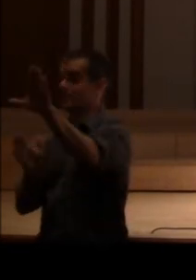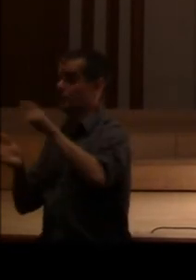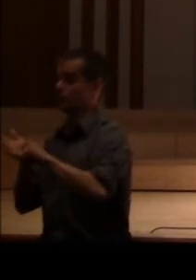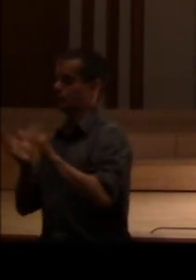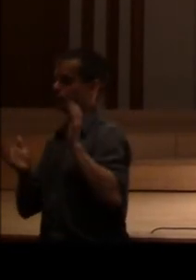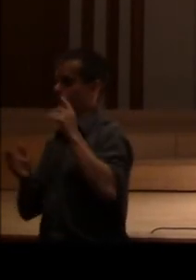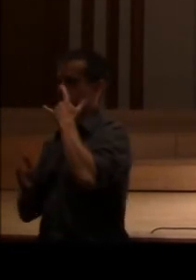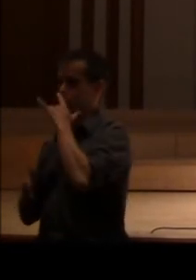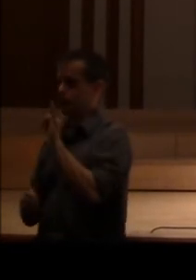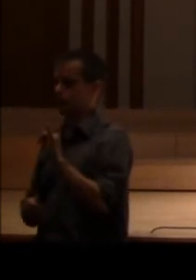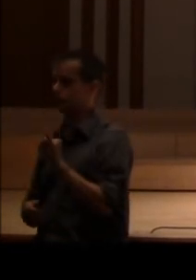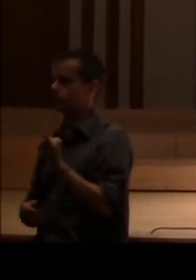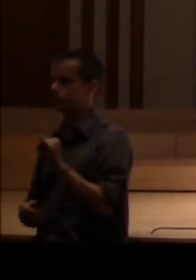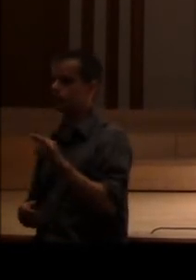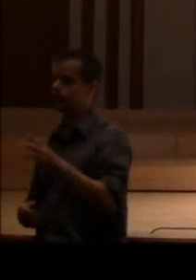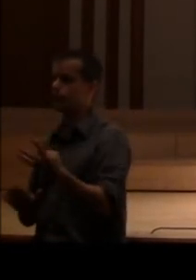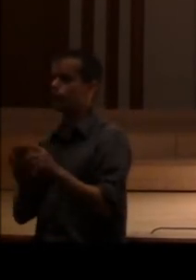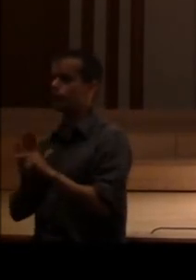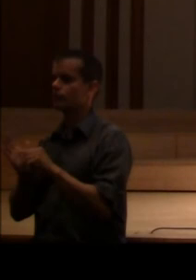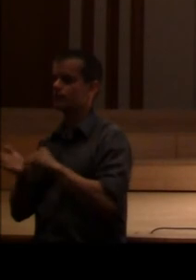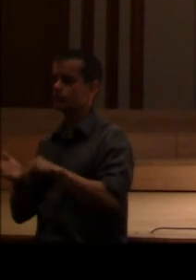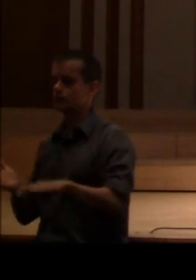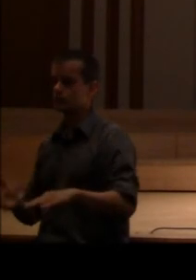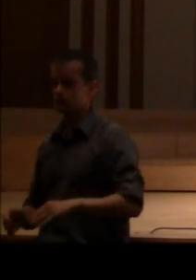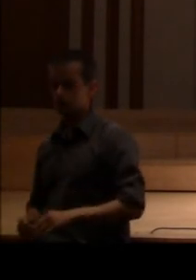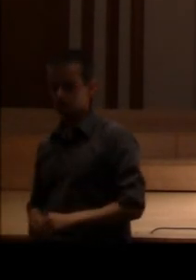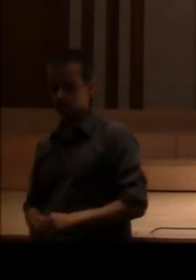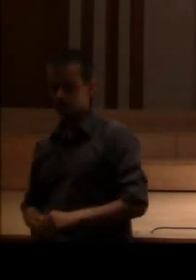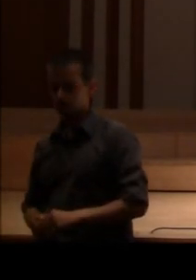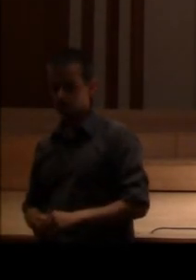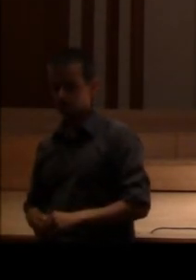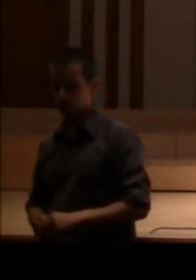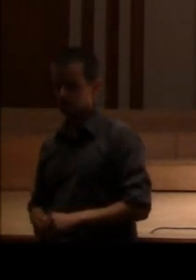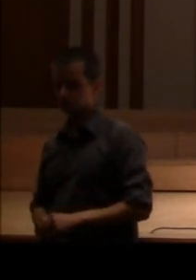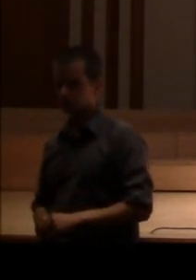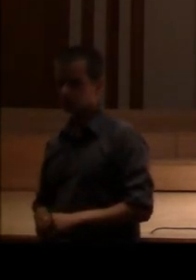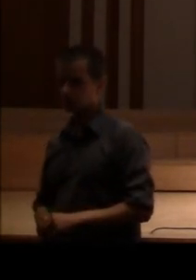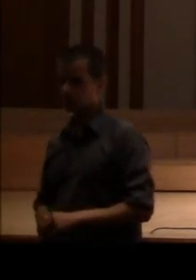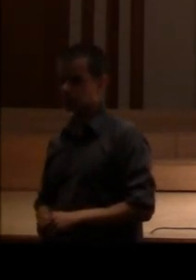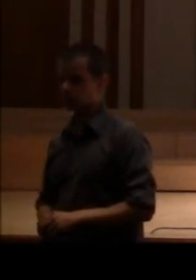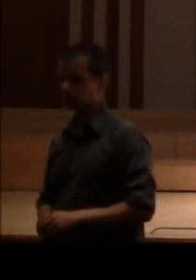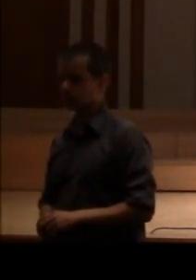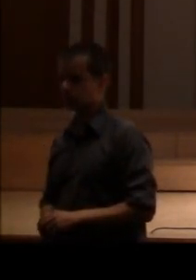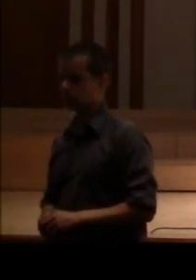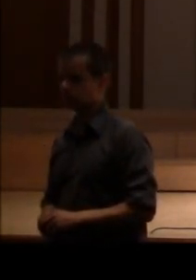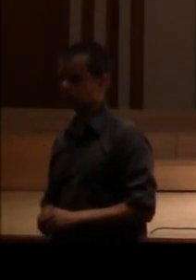like. So these were some fourth grade students. Let's see if this will load all right.